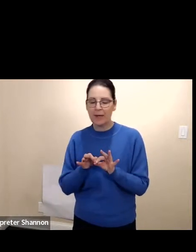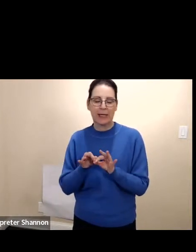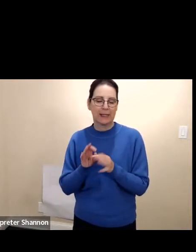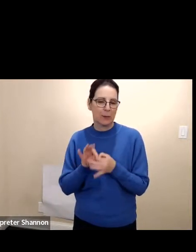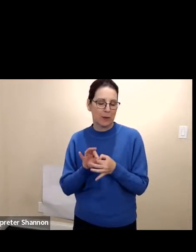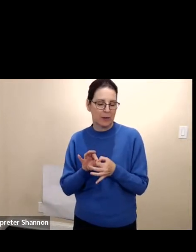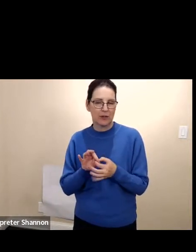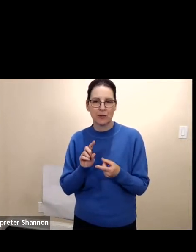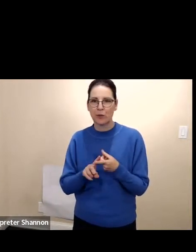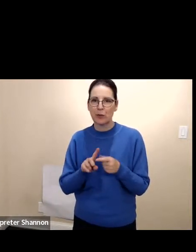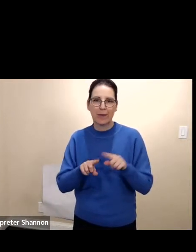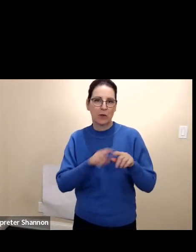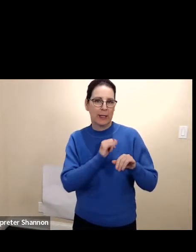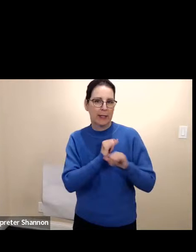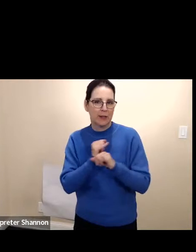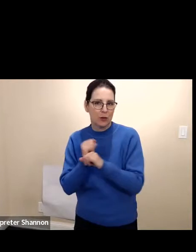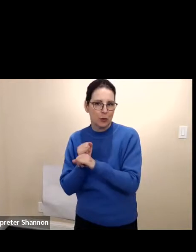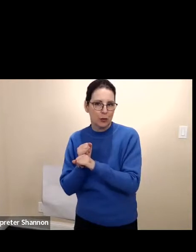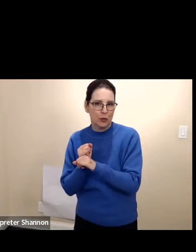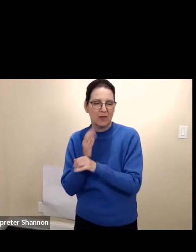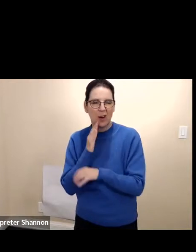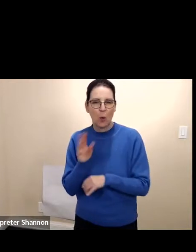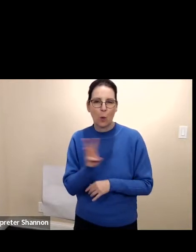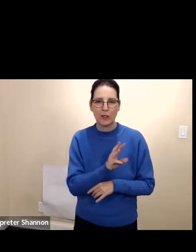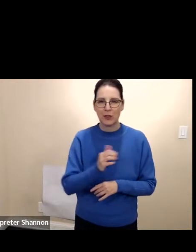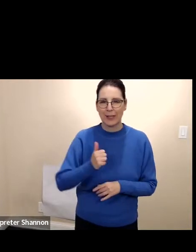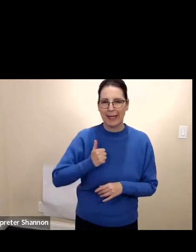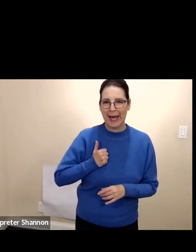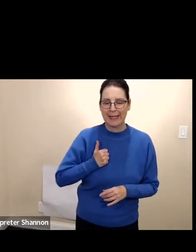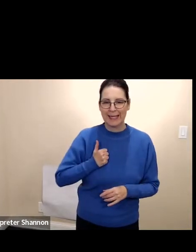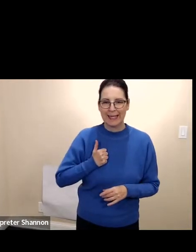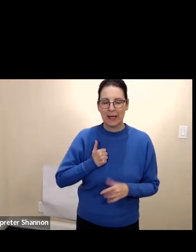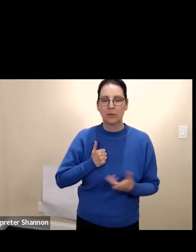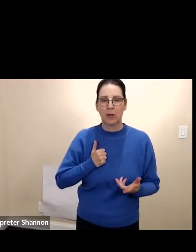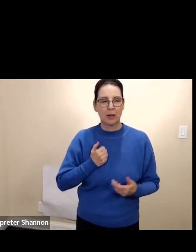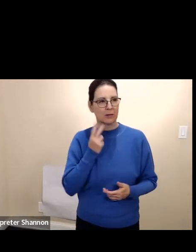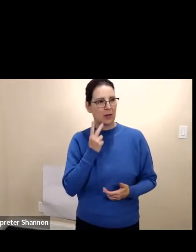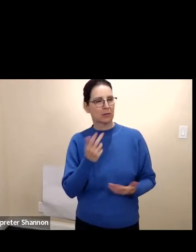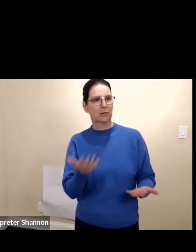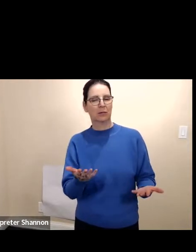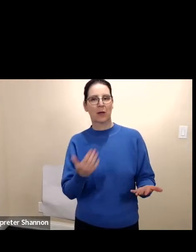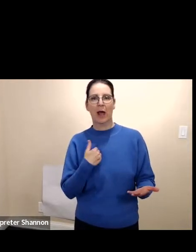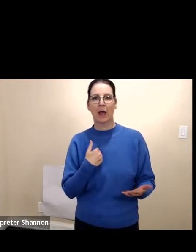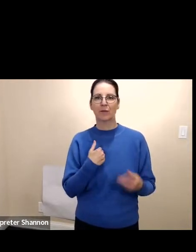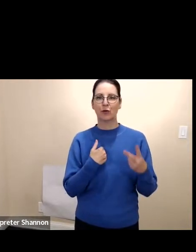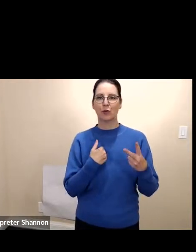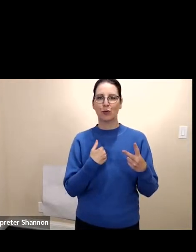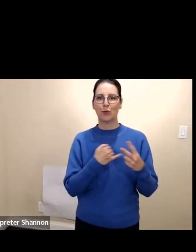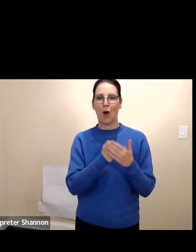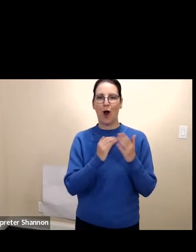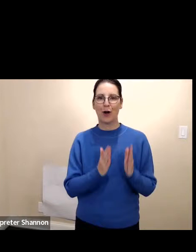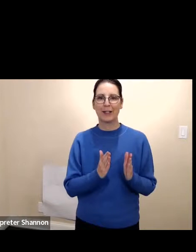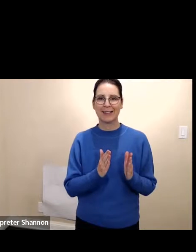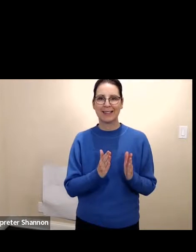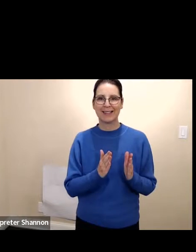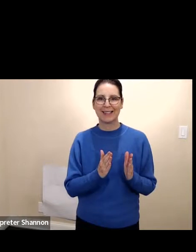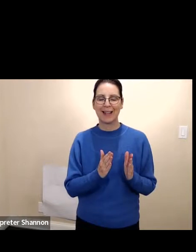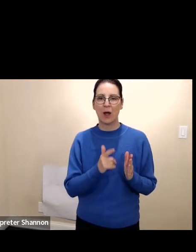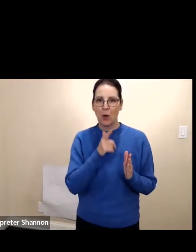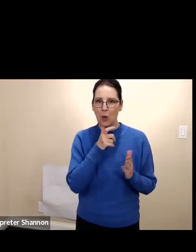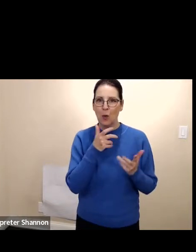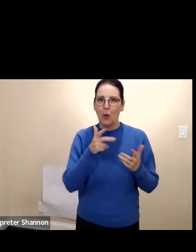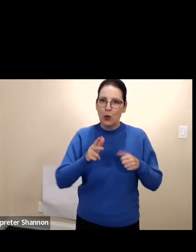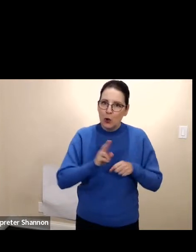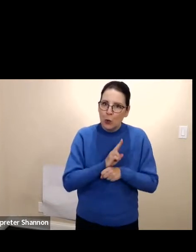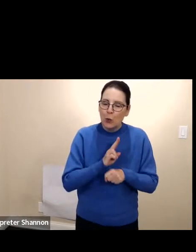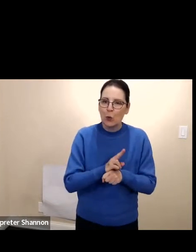western Canada um and then to see that here here are two artists who have who really have used the